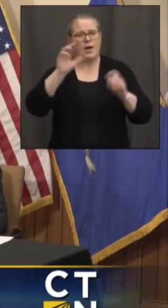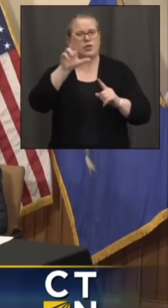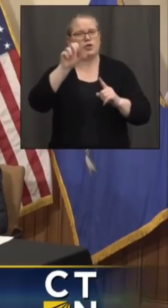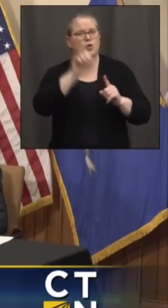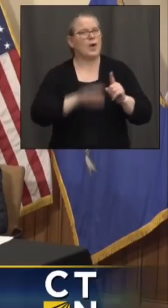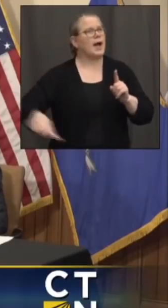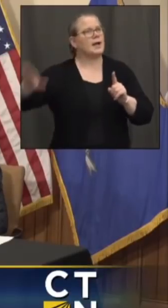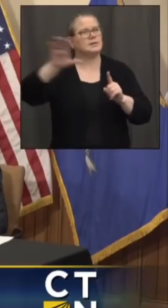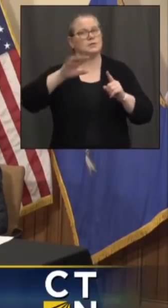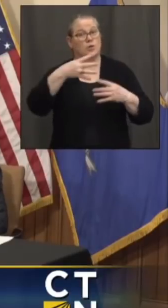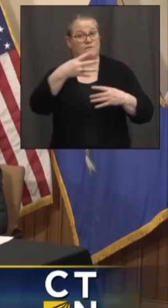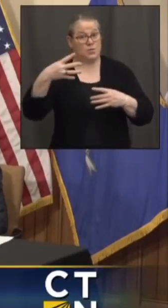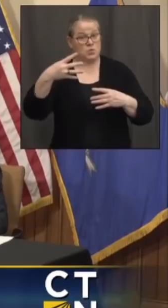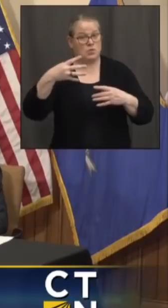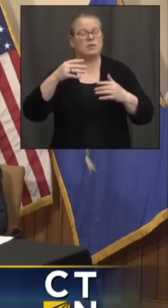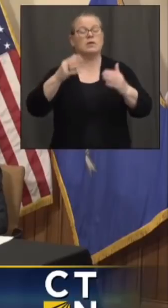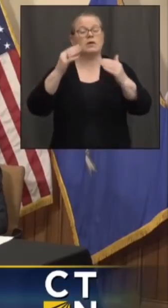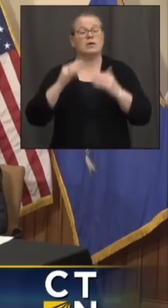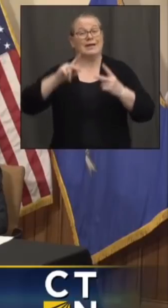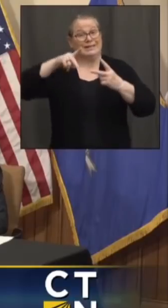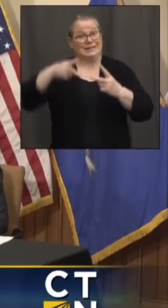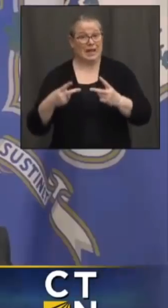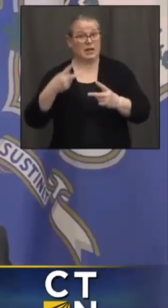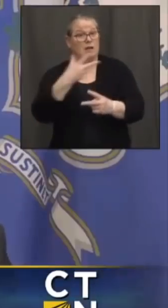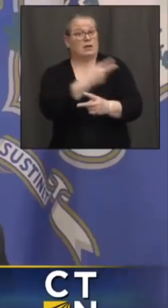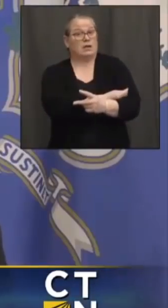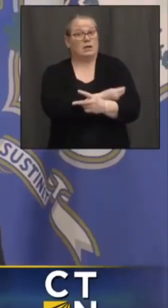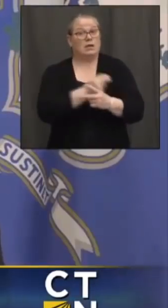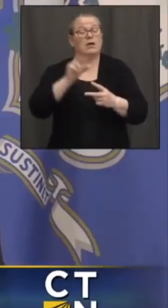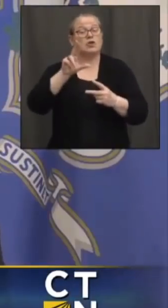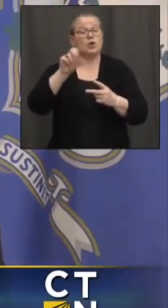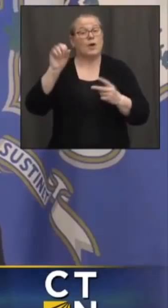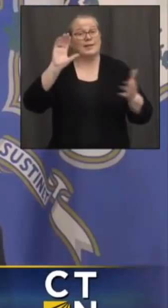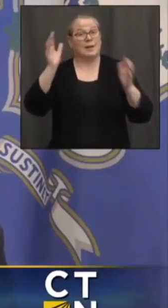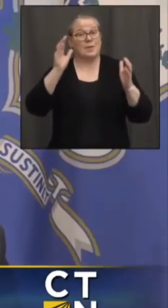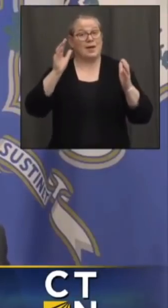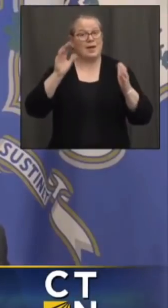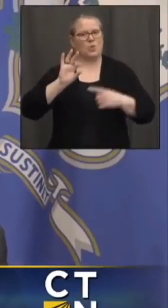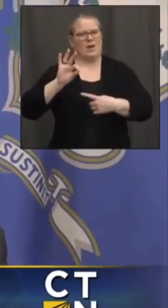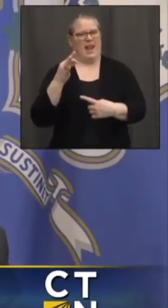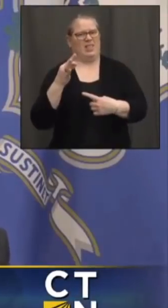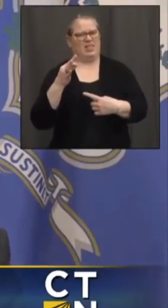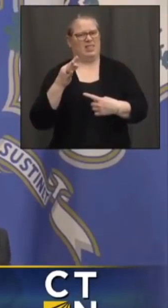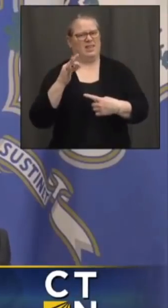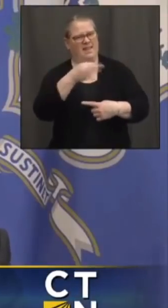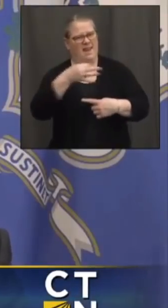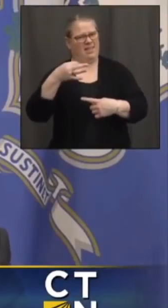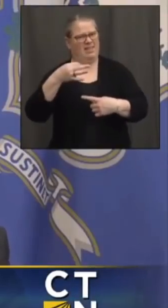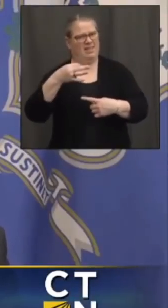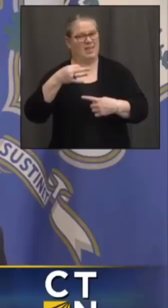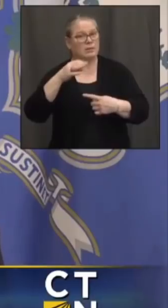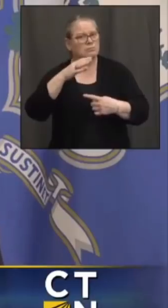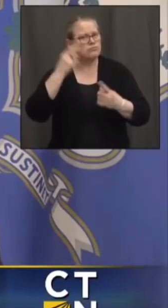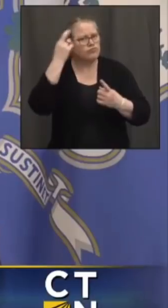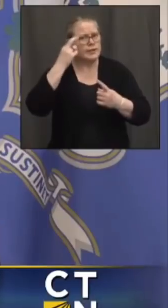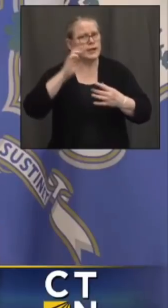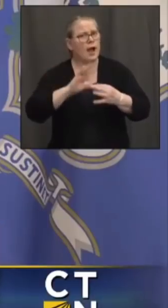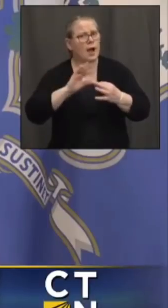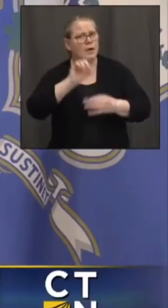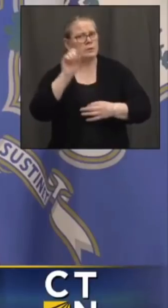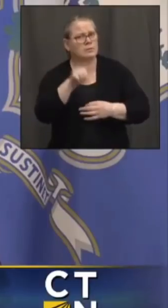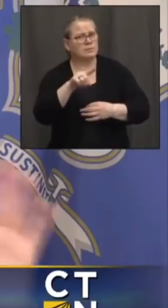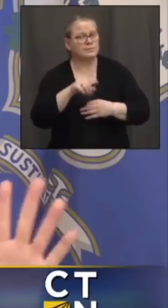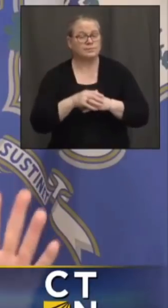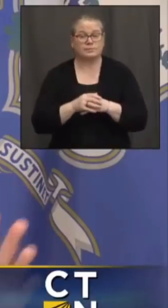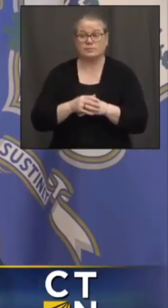Do you have a comment on that? I'll start and then I'll pass it right to Josh. I mean, we get second doses allocated to